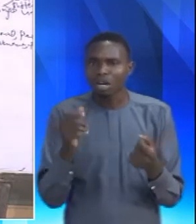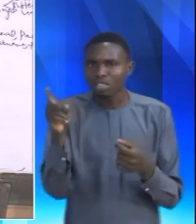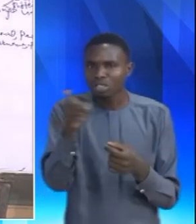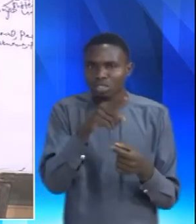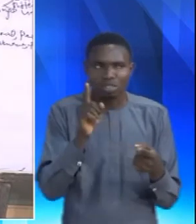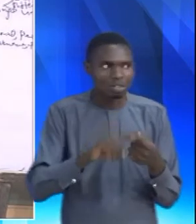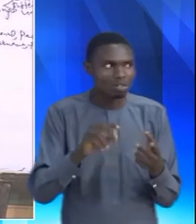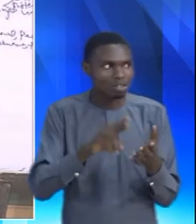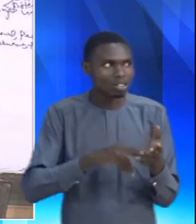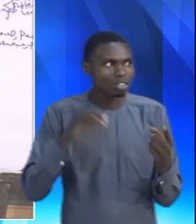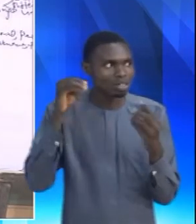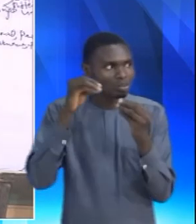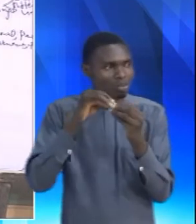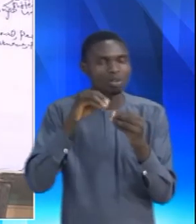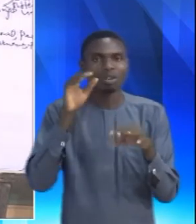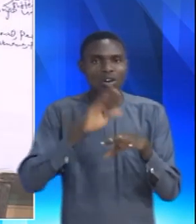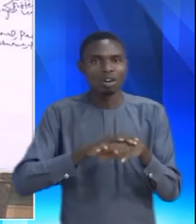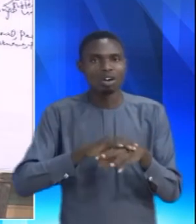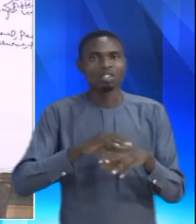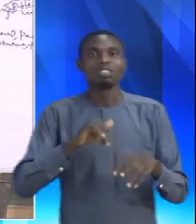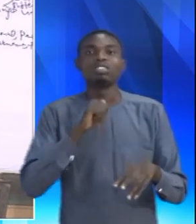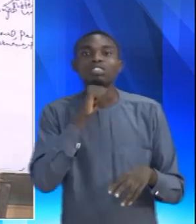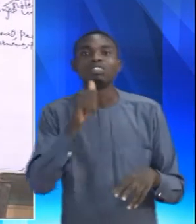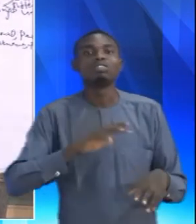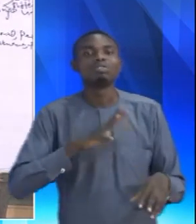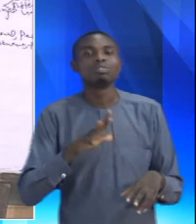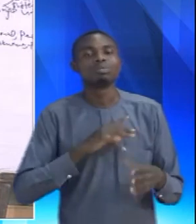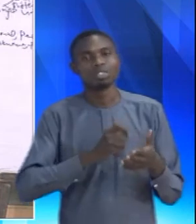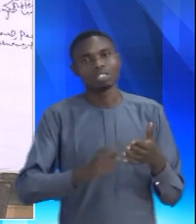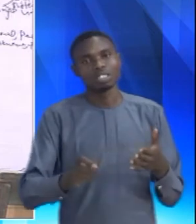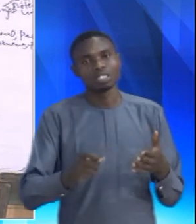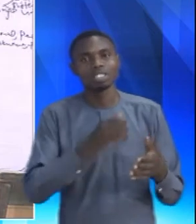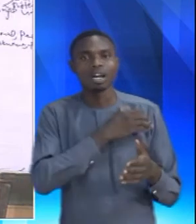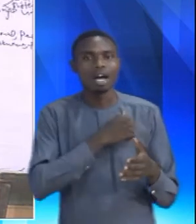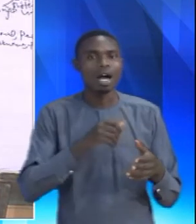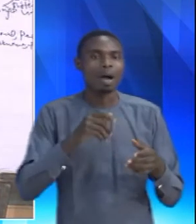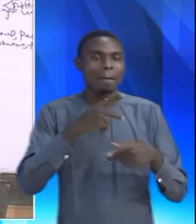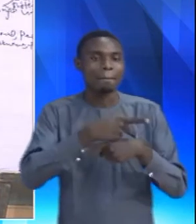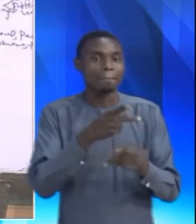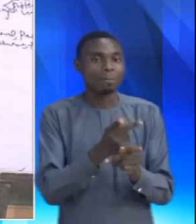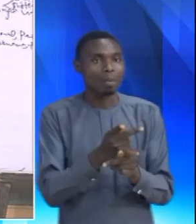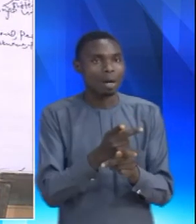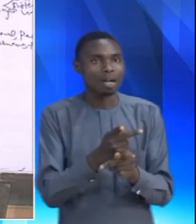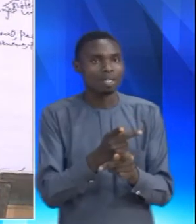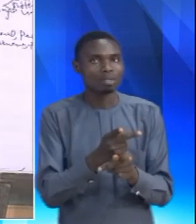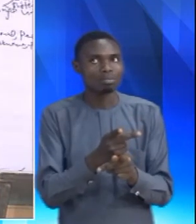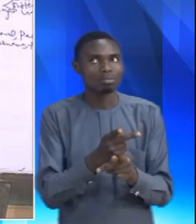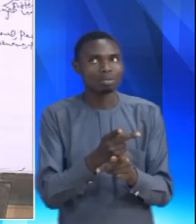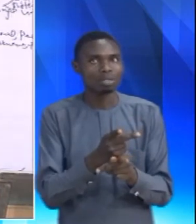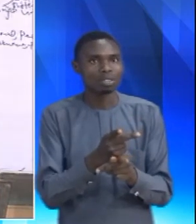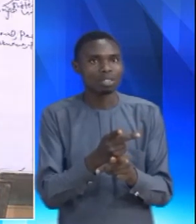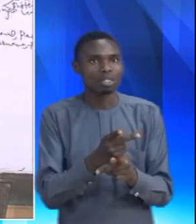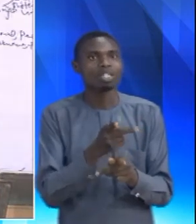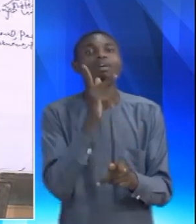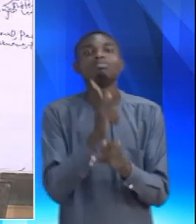letter writing and the proper way of writing the address, the salutation, the body, and the